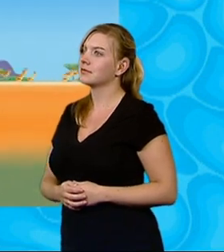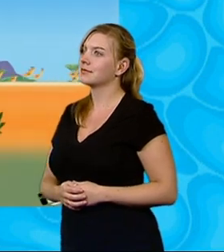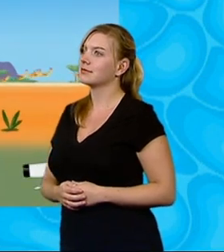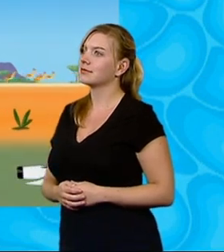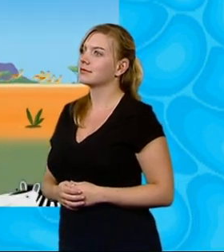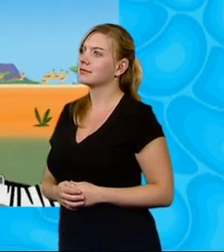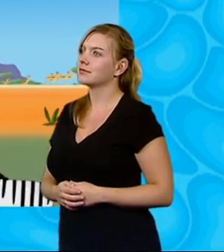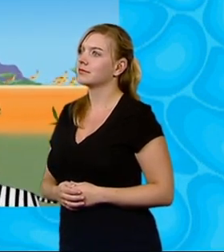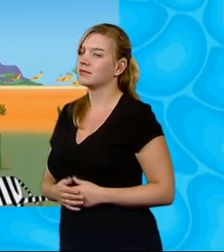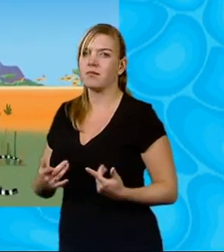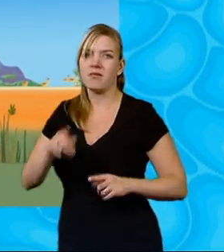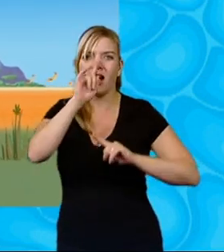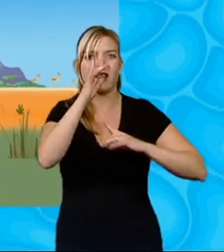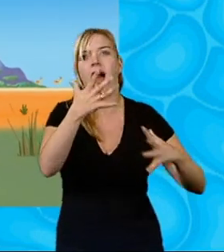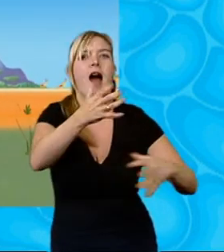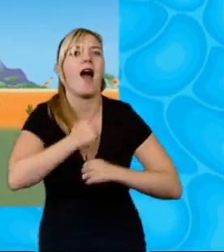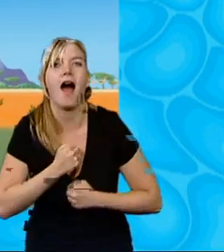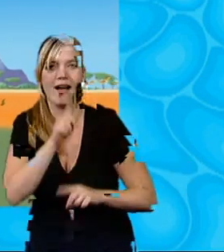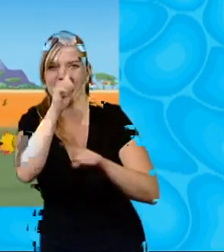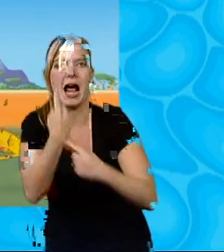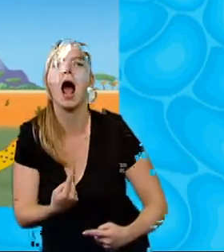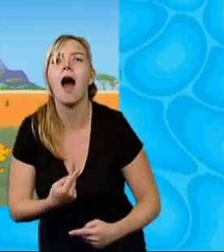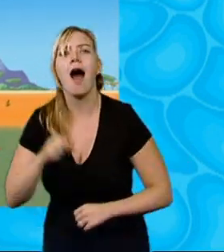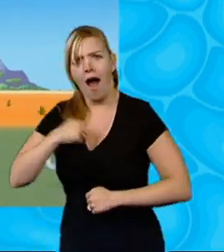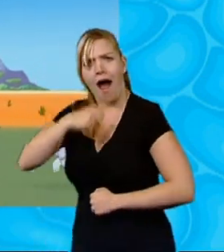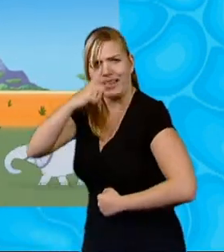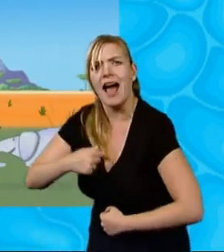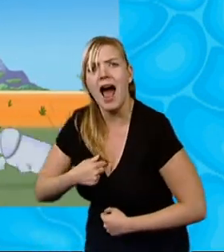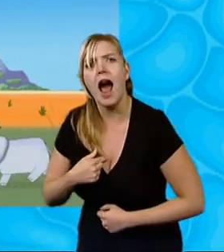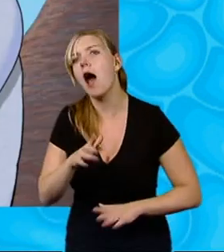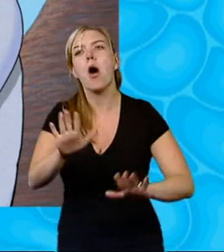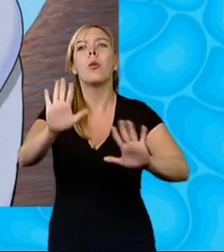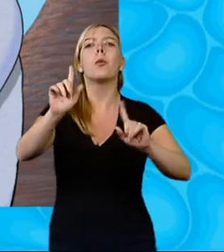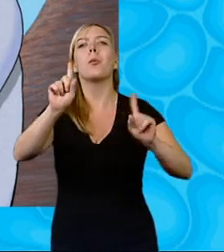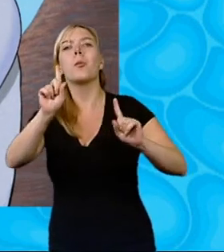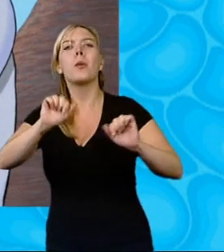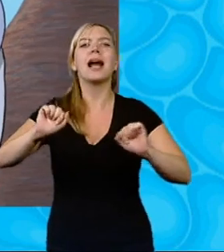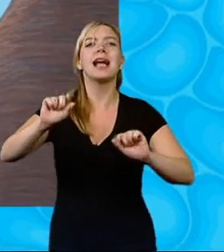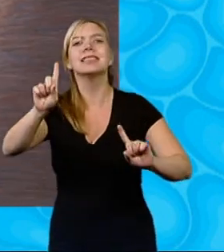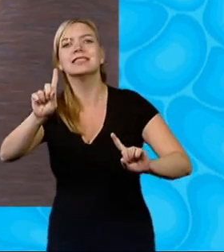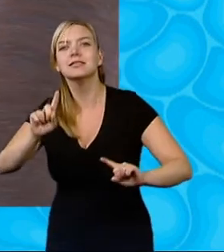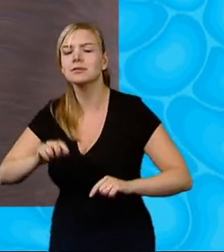You can't catch me! Yes, I can! Wait for me!